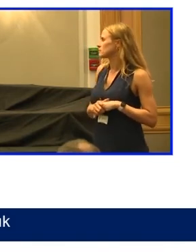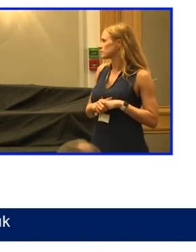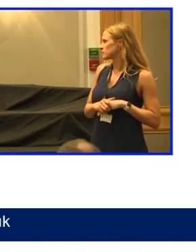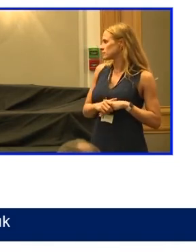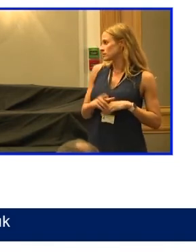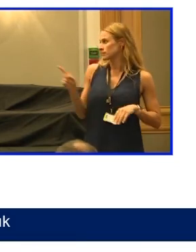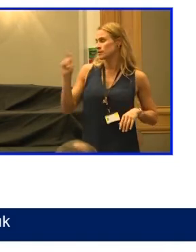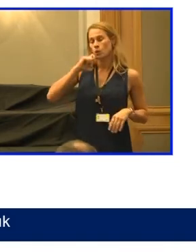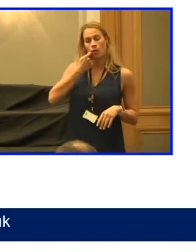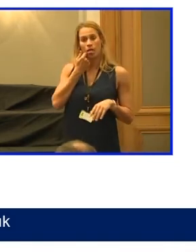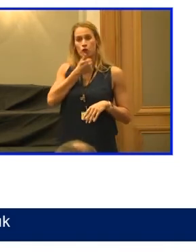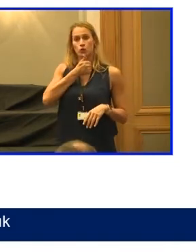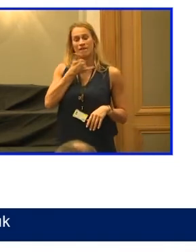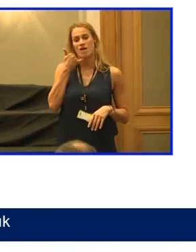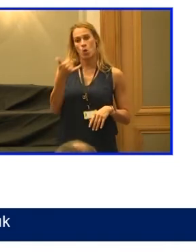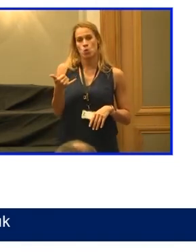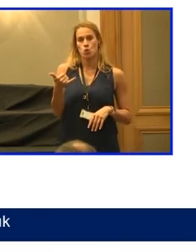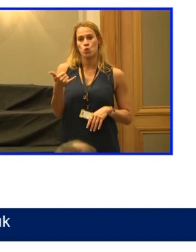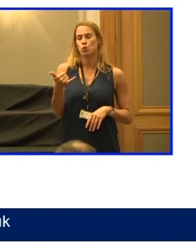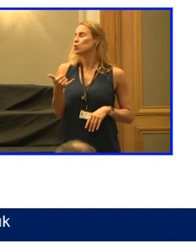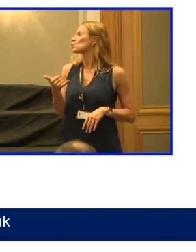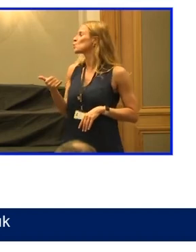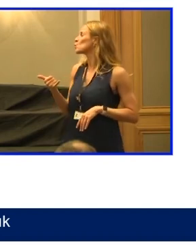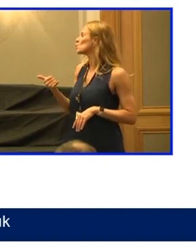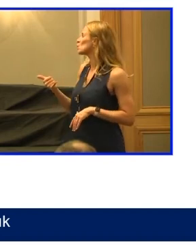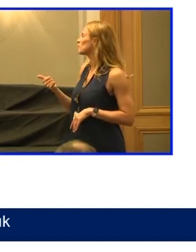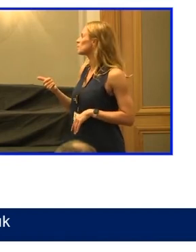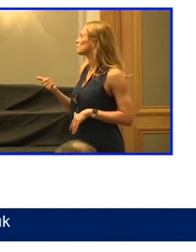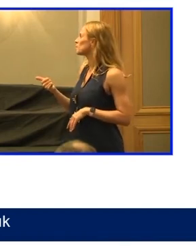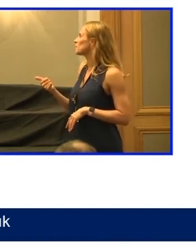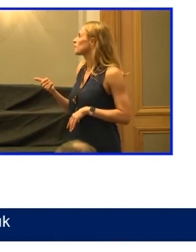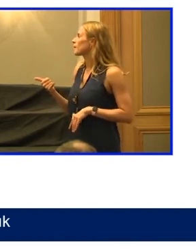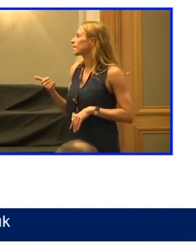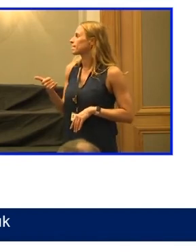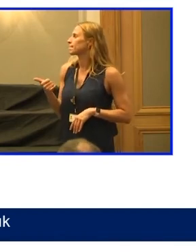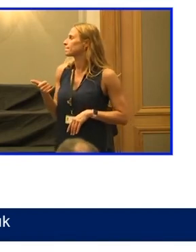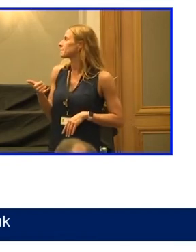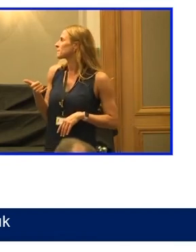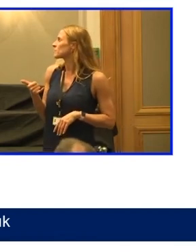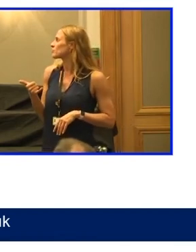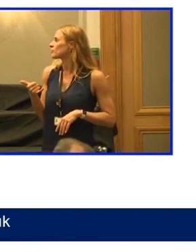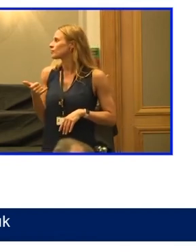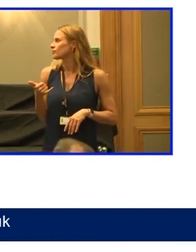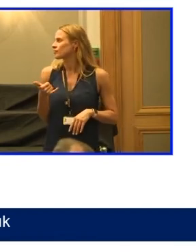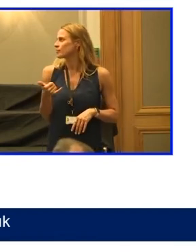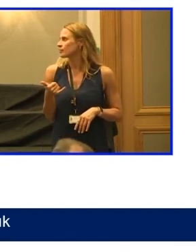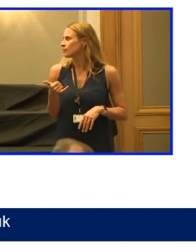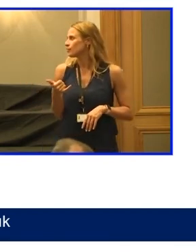easier, is the screen reader. Okay, so what I'm doing is I will grab my little trusty dongle.